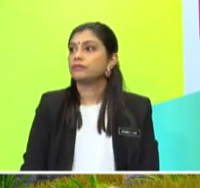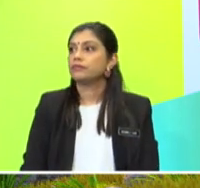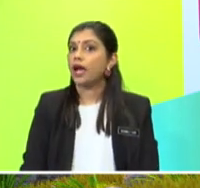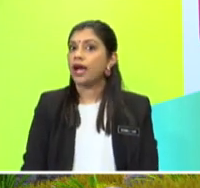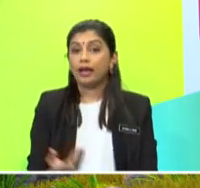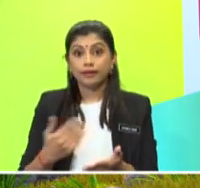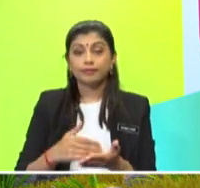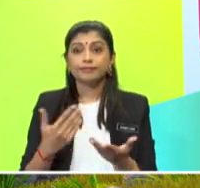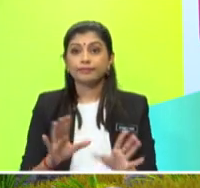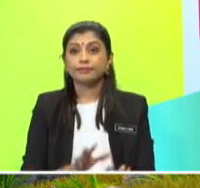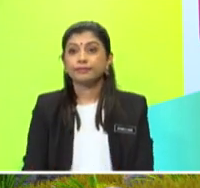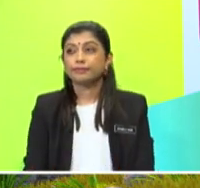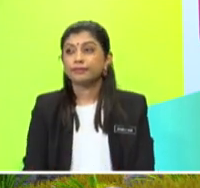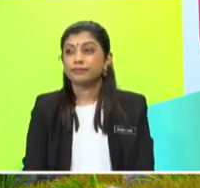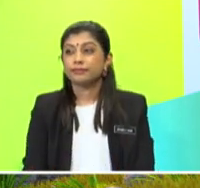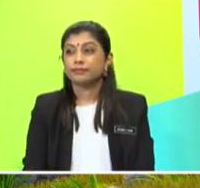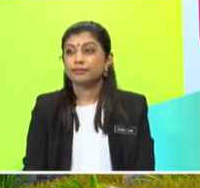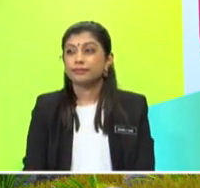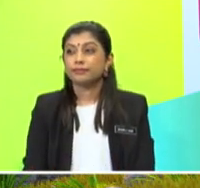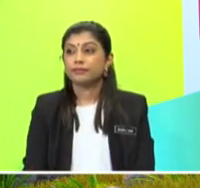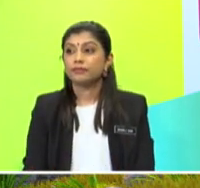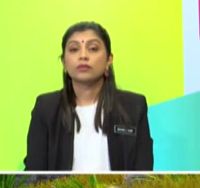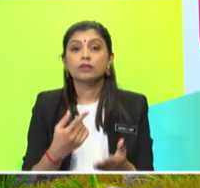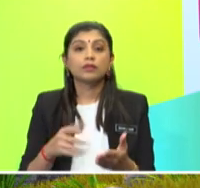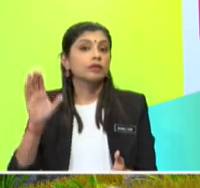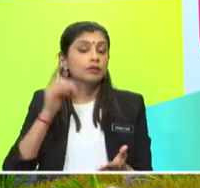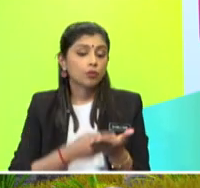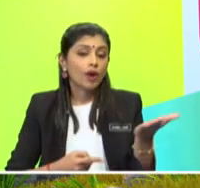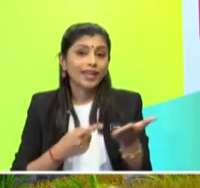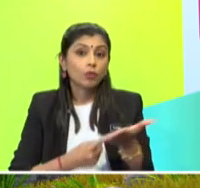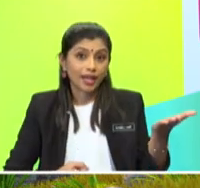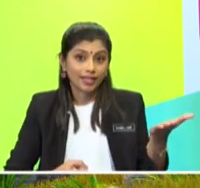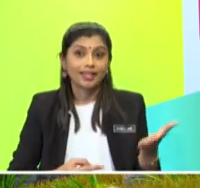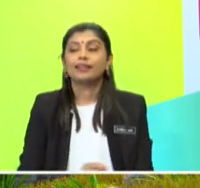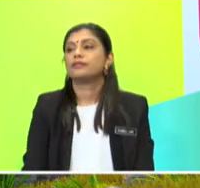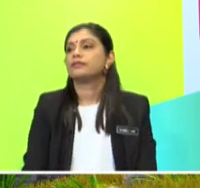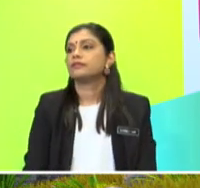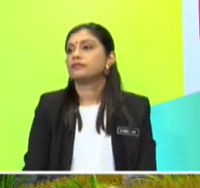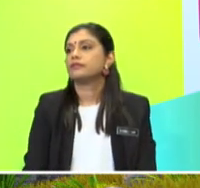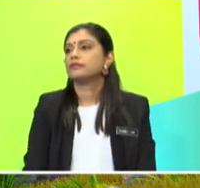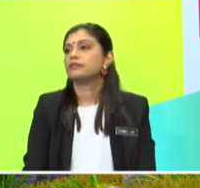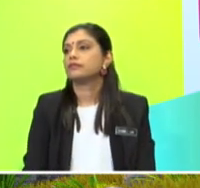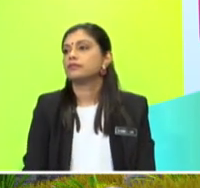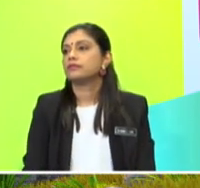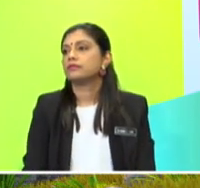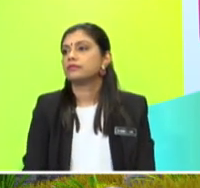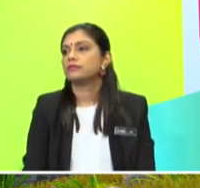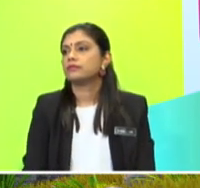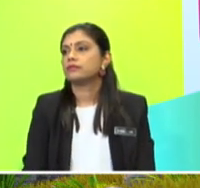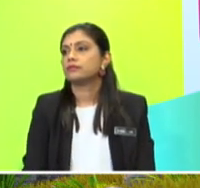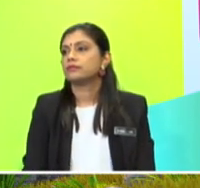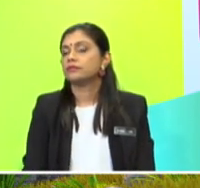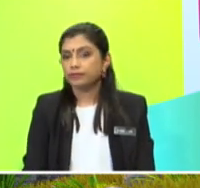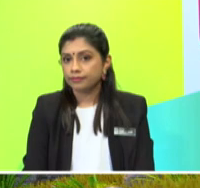do... Okay, I heard that. What we do to be more grateful. So Iman chose what. What, okay. All